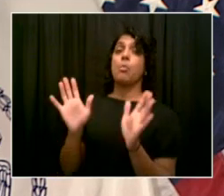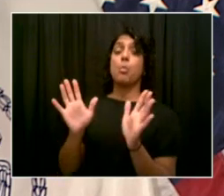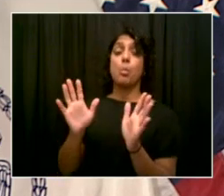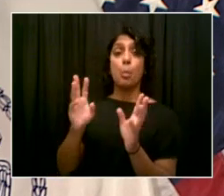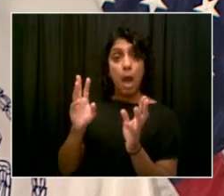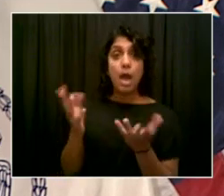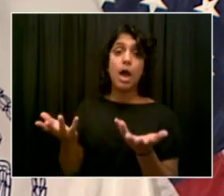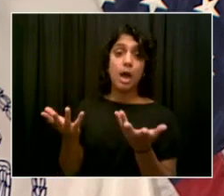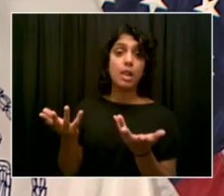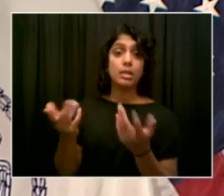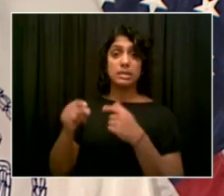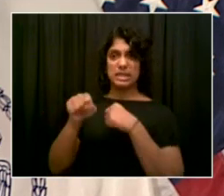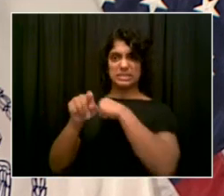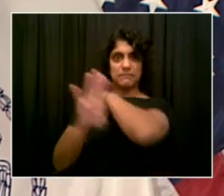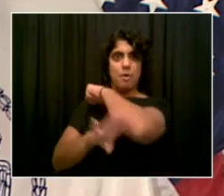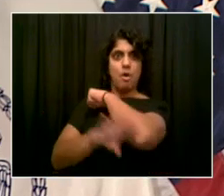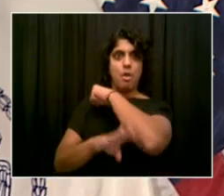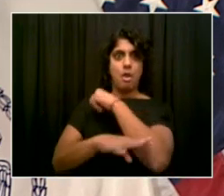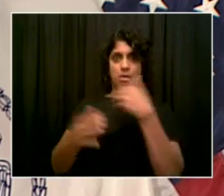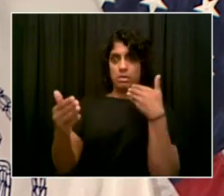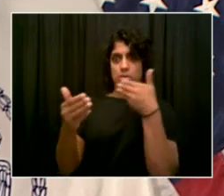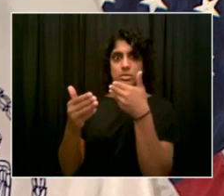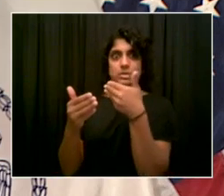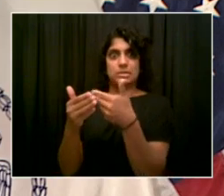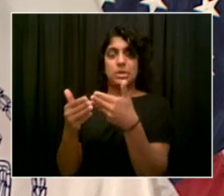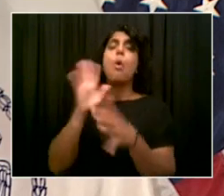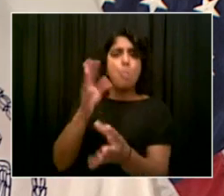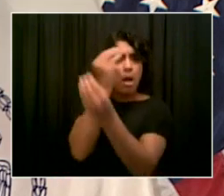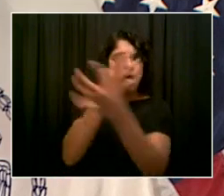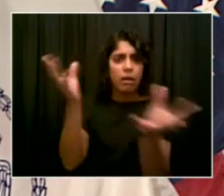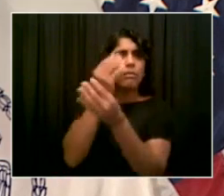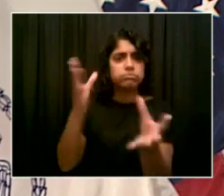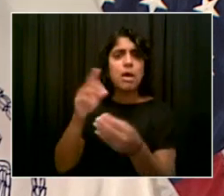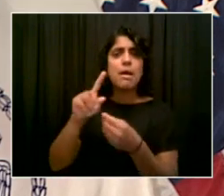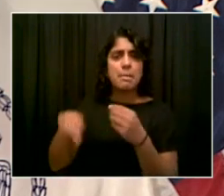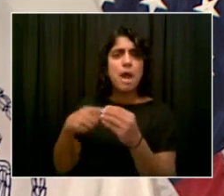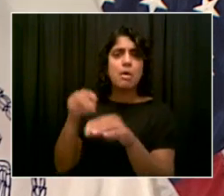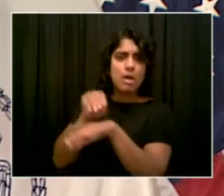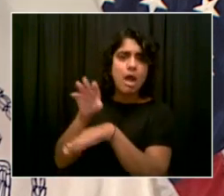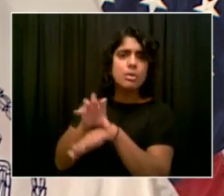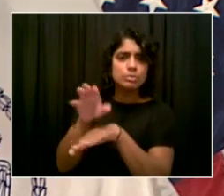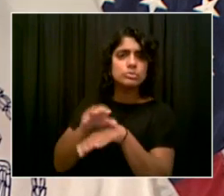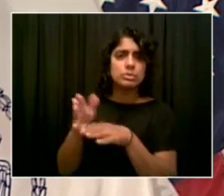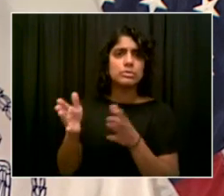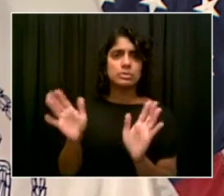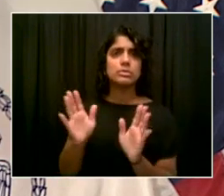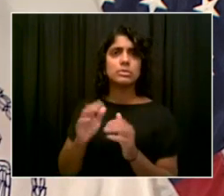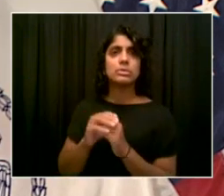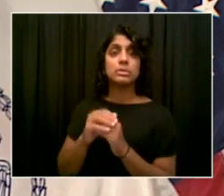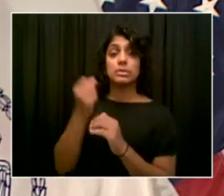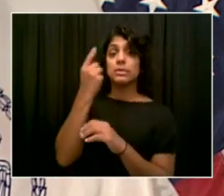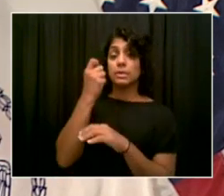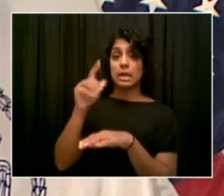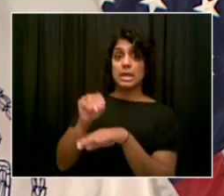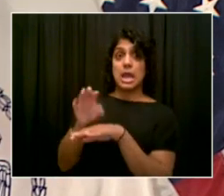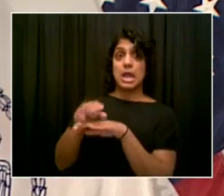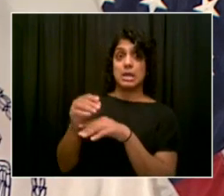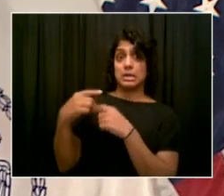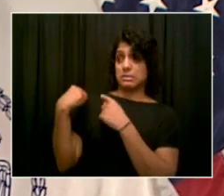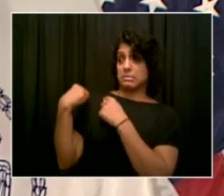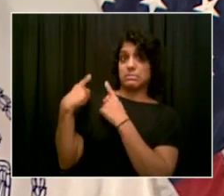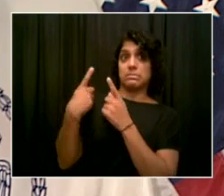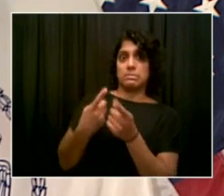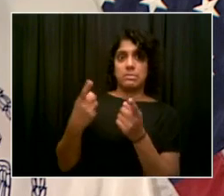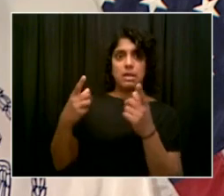the families of this city. But, I think the guidance that we've given to date has been very, very clear. Everyone's coming back